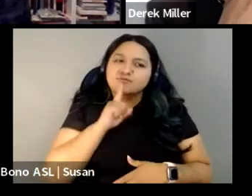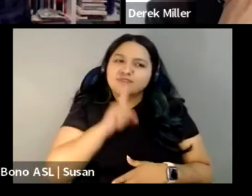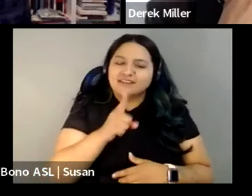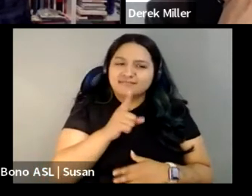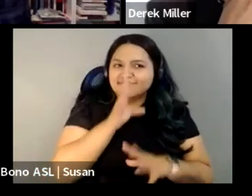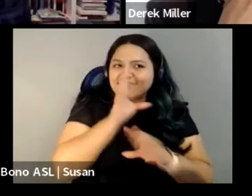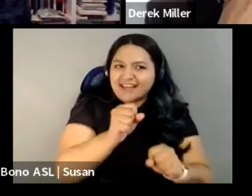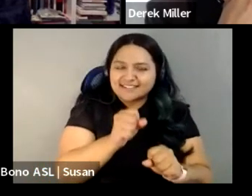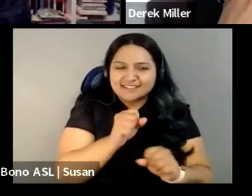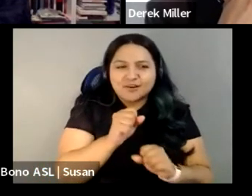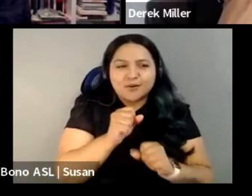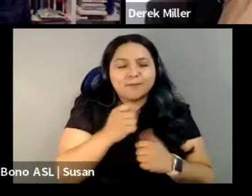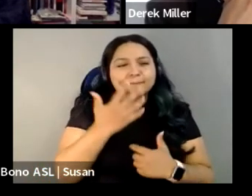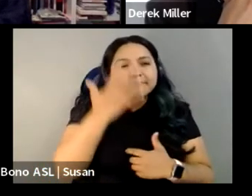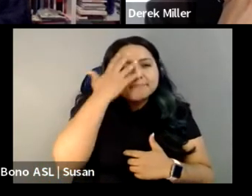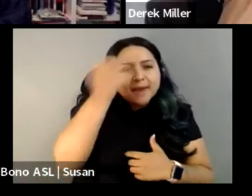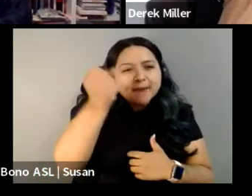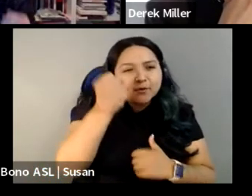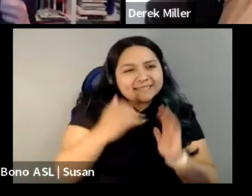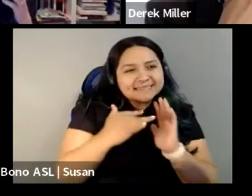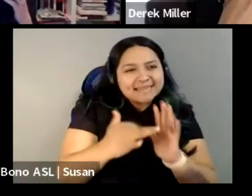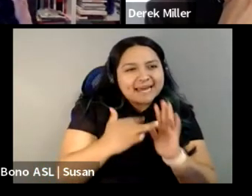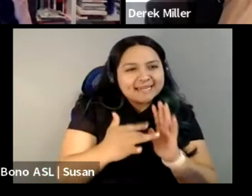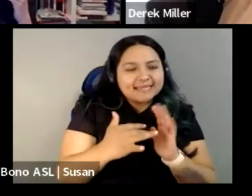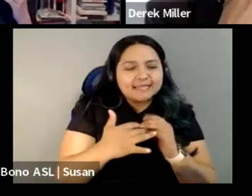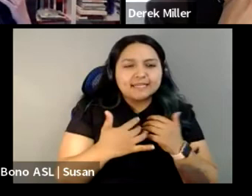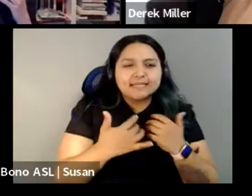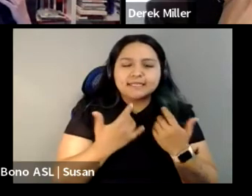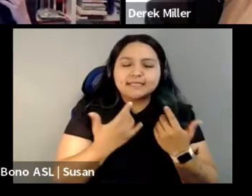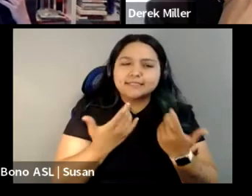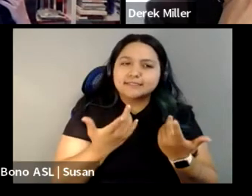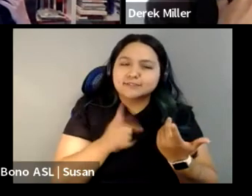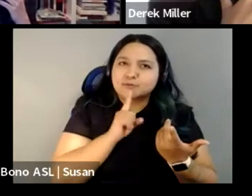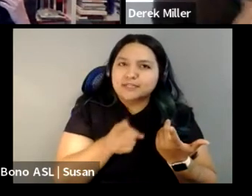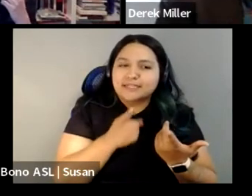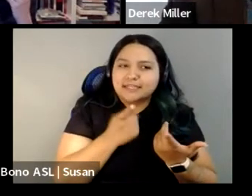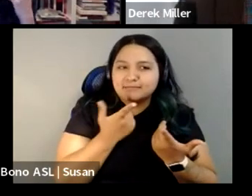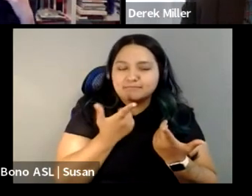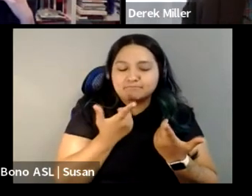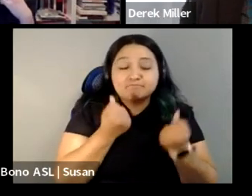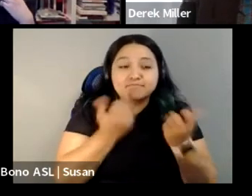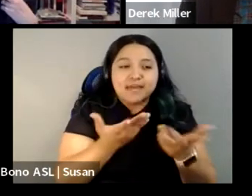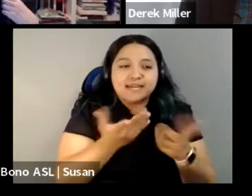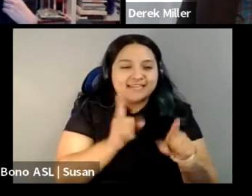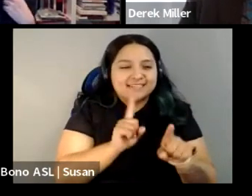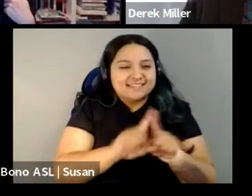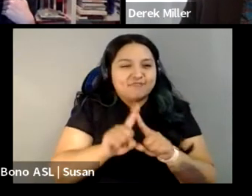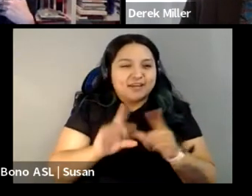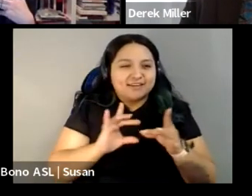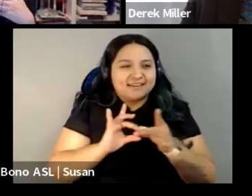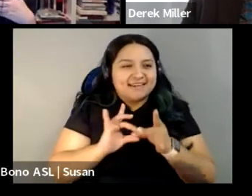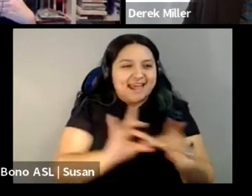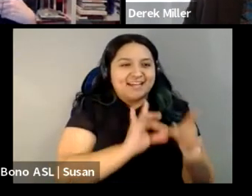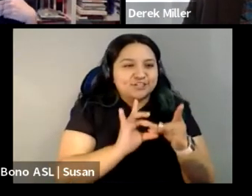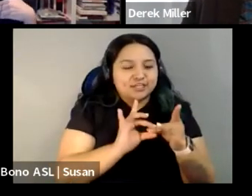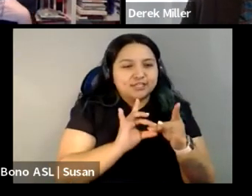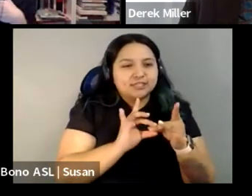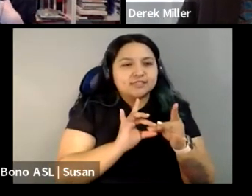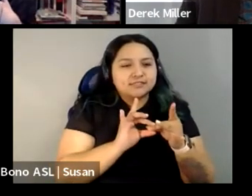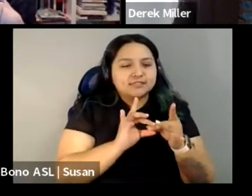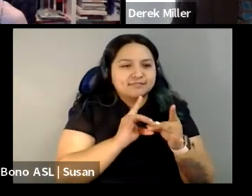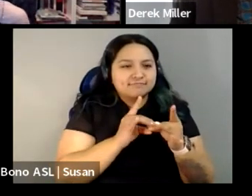like memory studies, I think there are many interdisciplinary connections that particular little tidbit